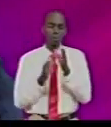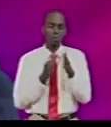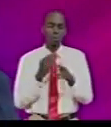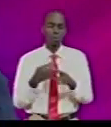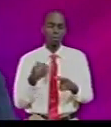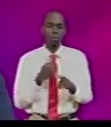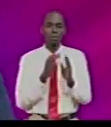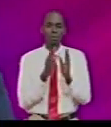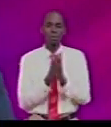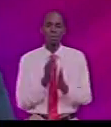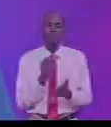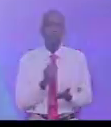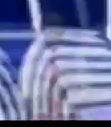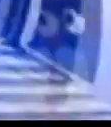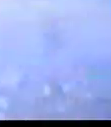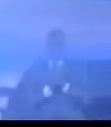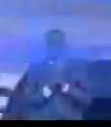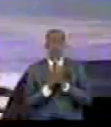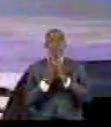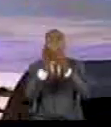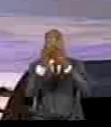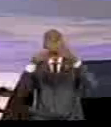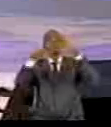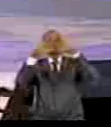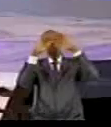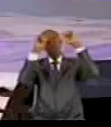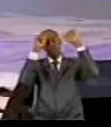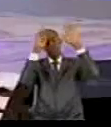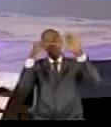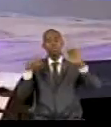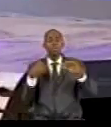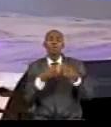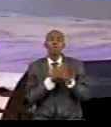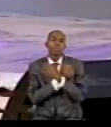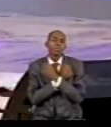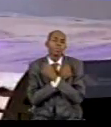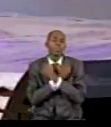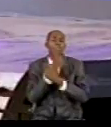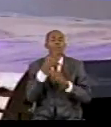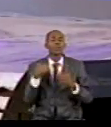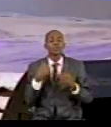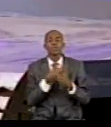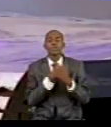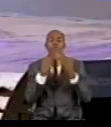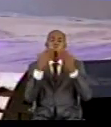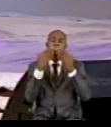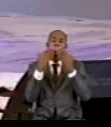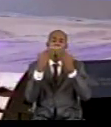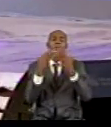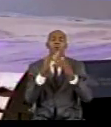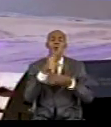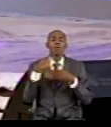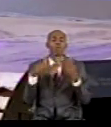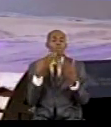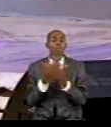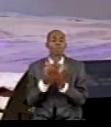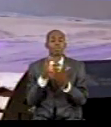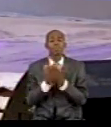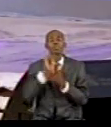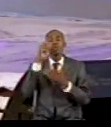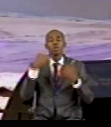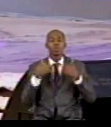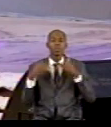pray. Amen. Heavenly Father, we love you. We appreciate all that you've done and want